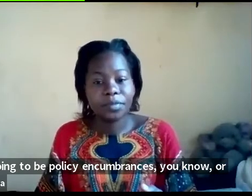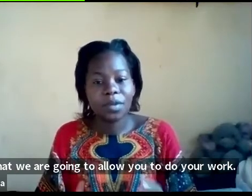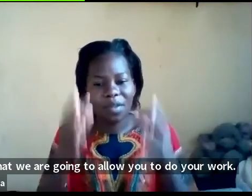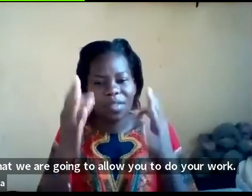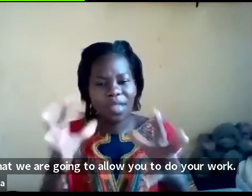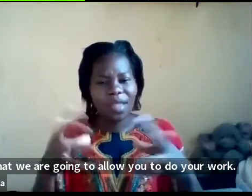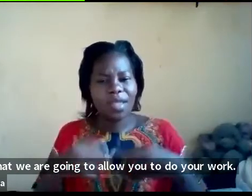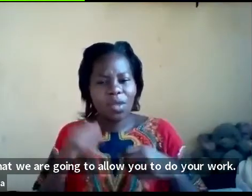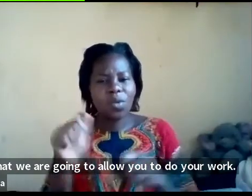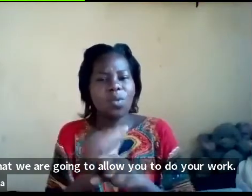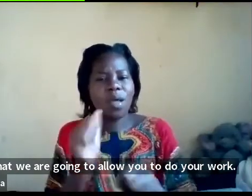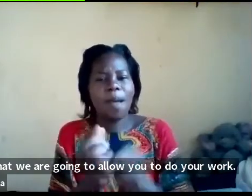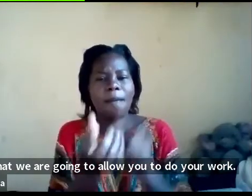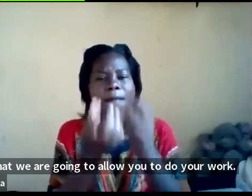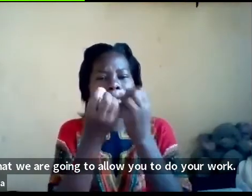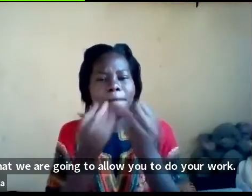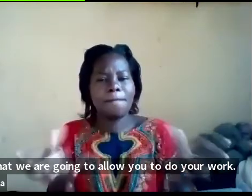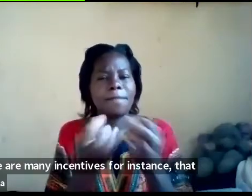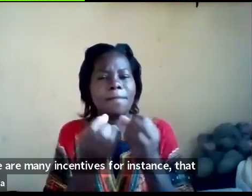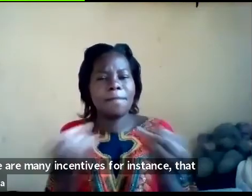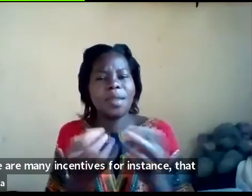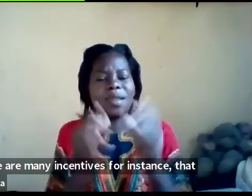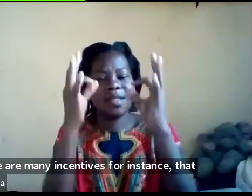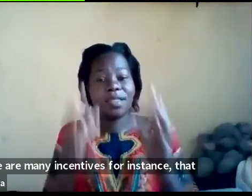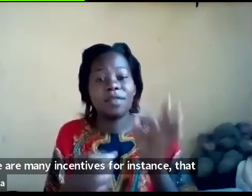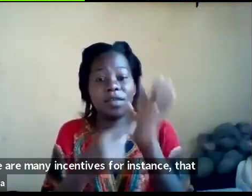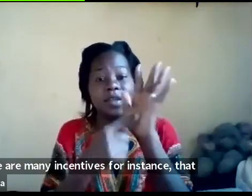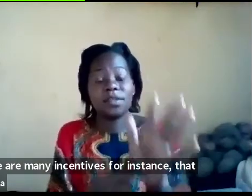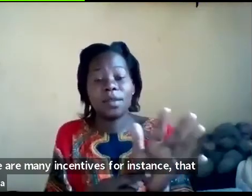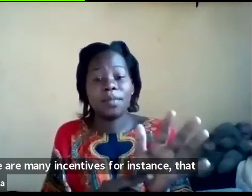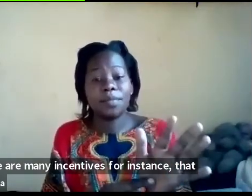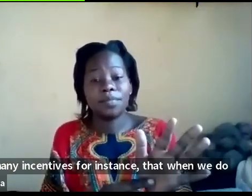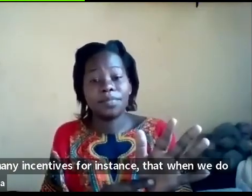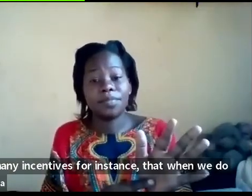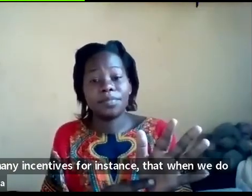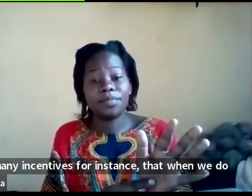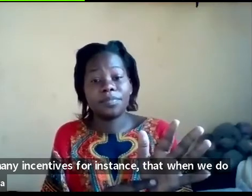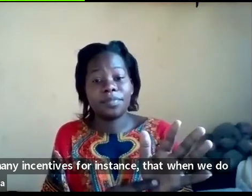many incentives, for instance, that are going into the solar energies, for